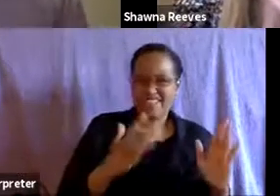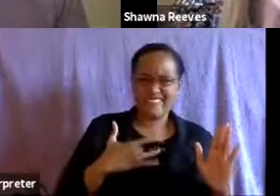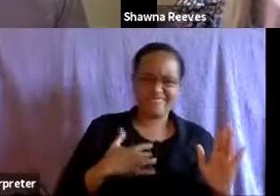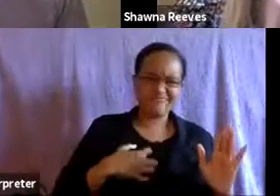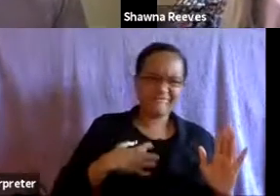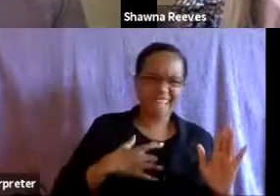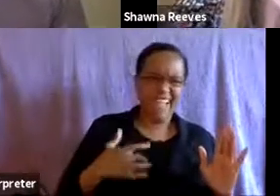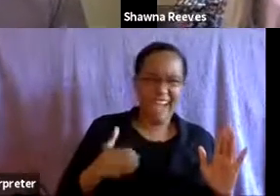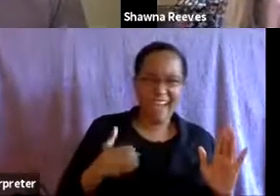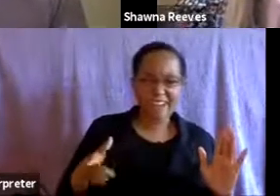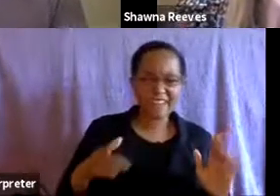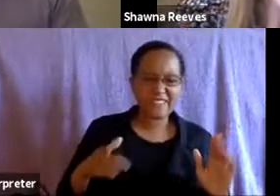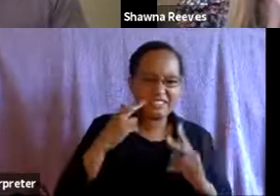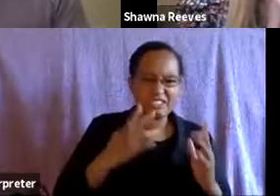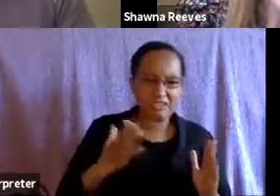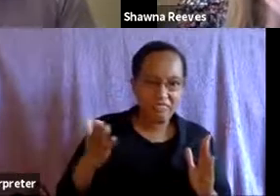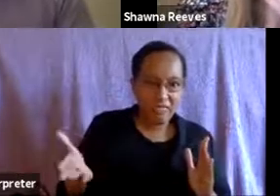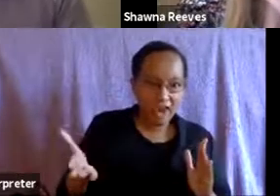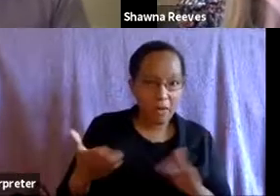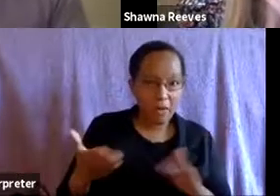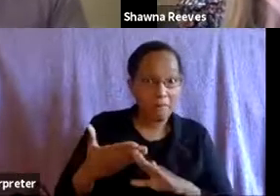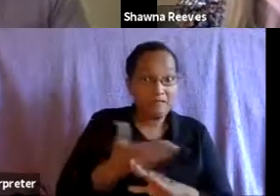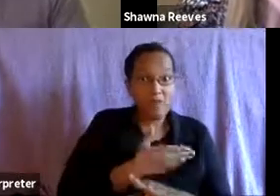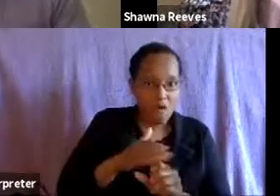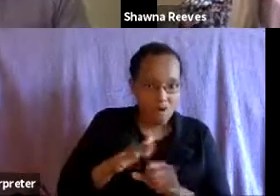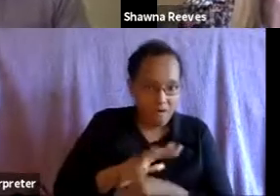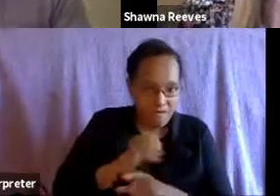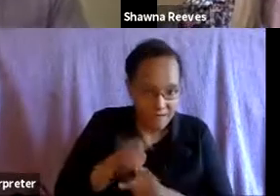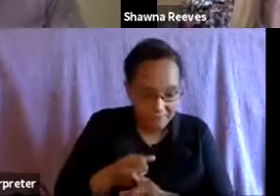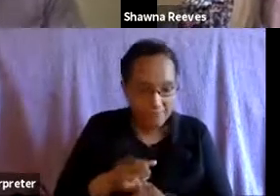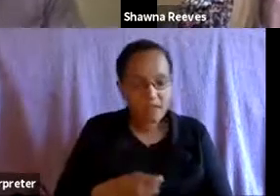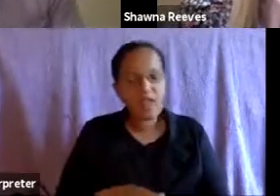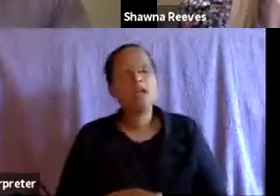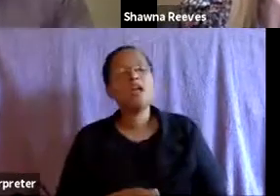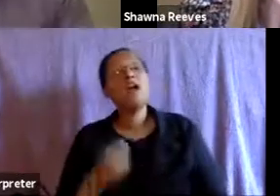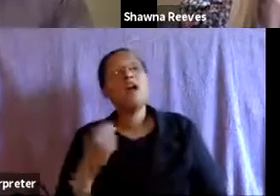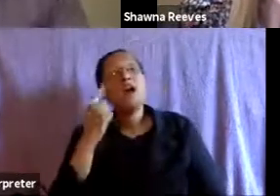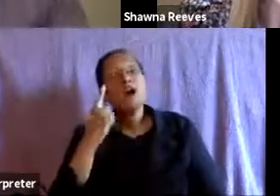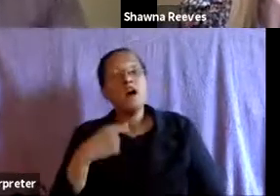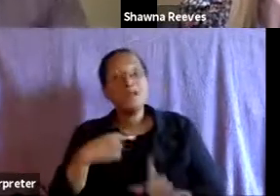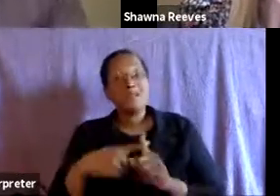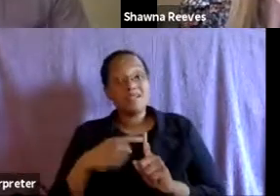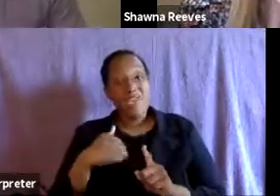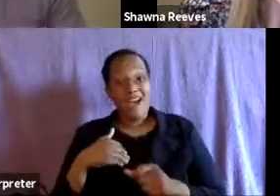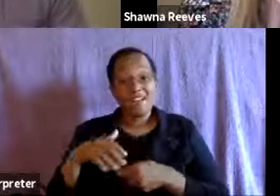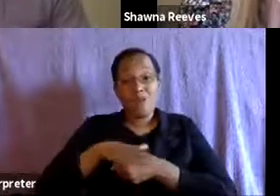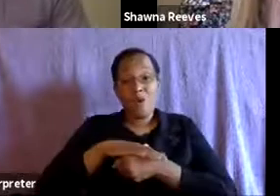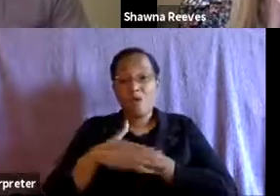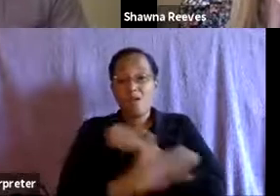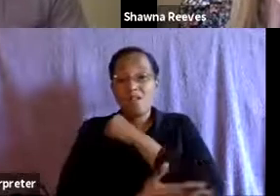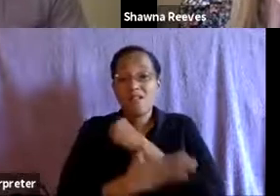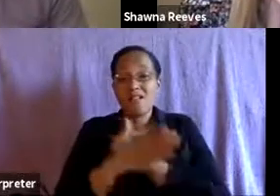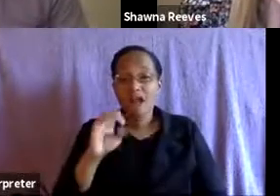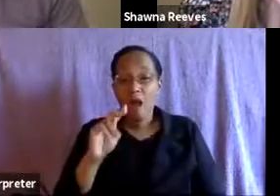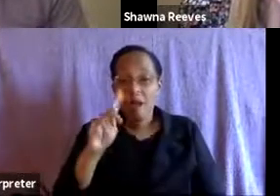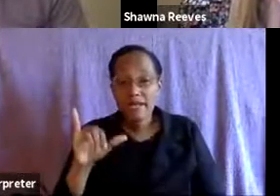important because that consistency is what allows families all over the state and in fact all over the country to know